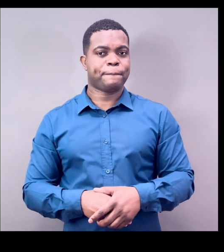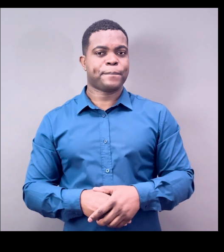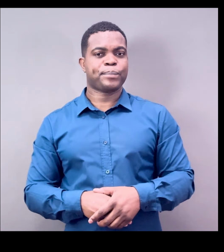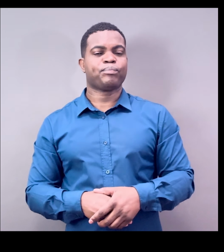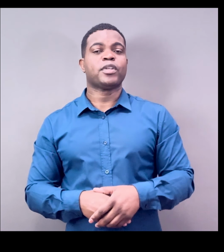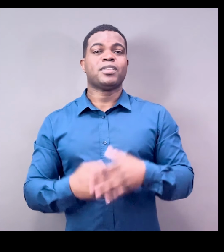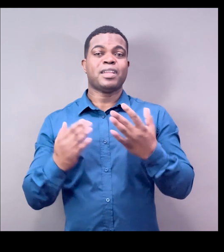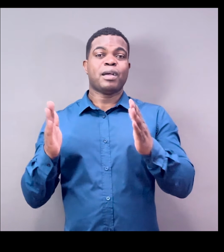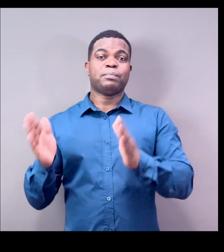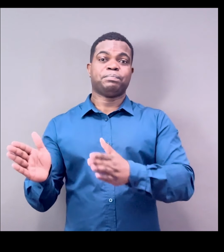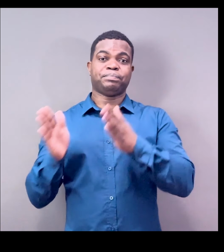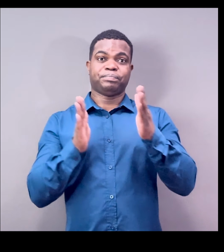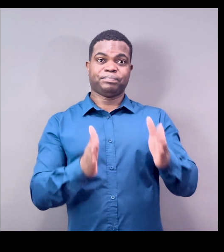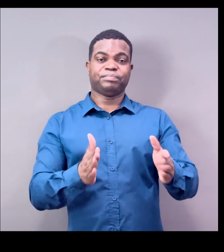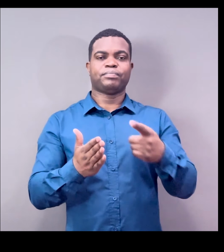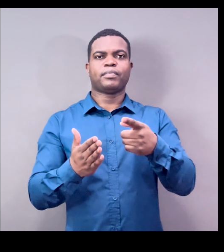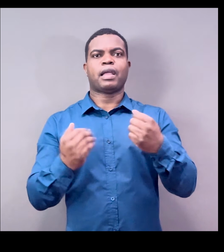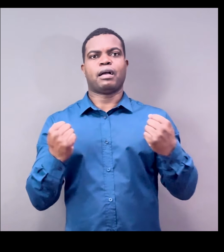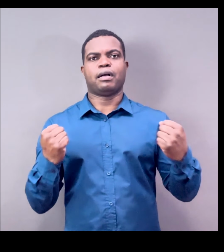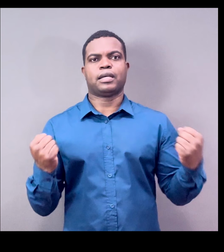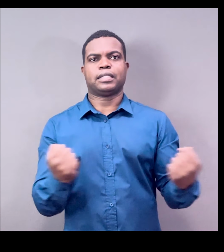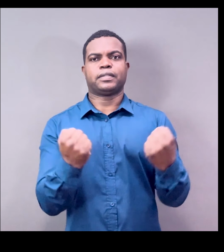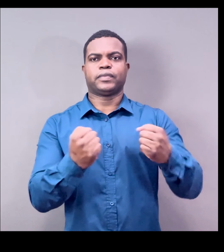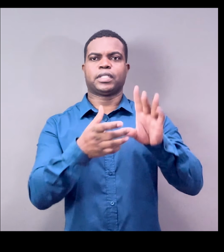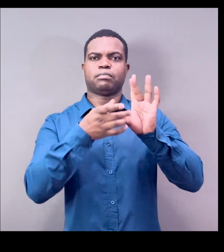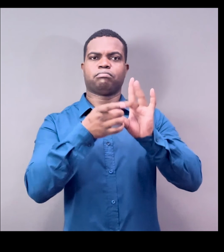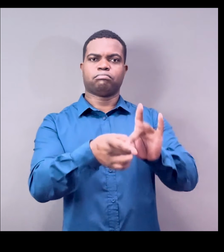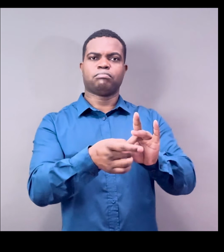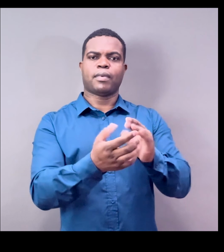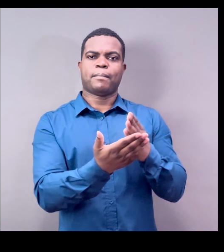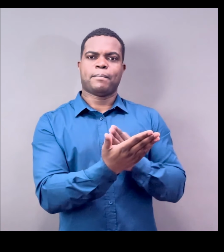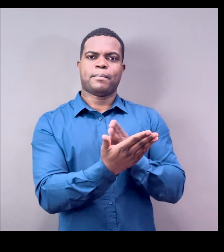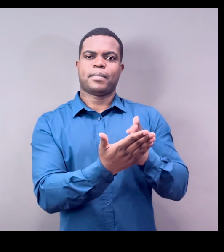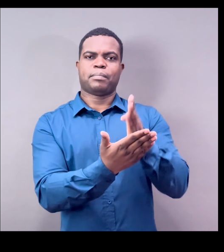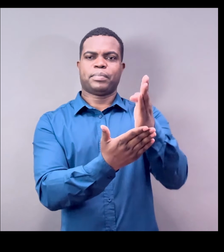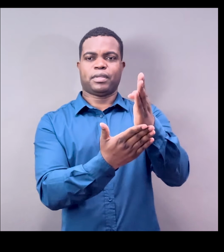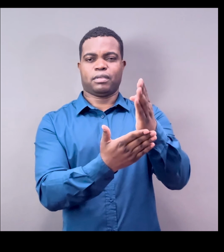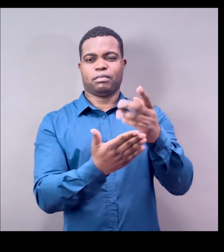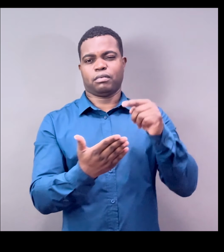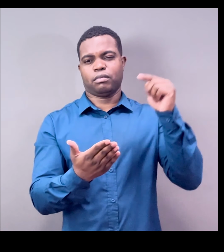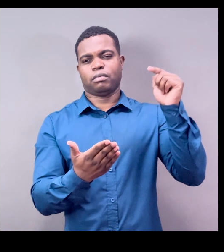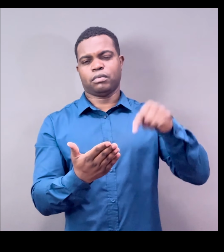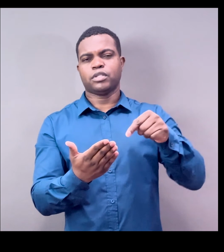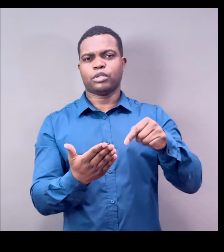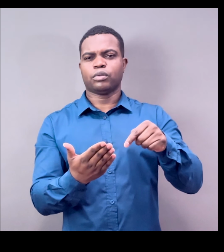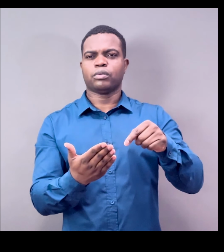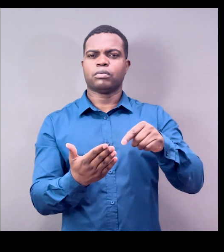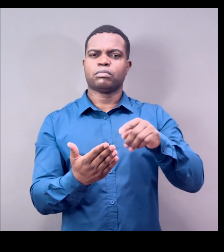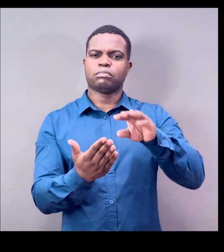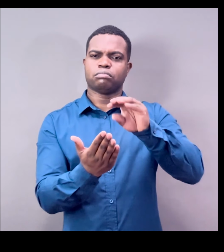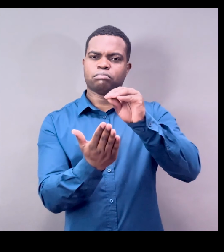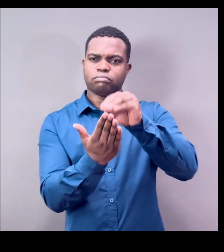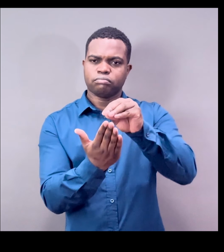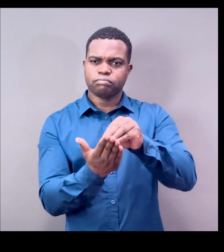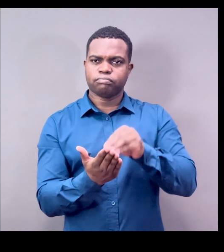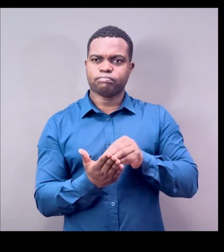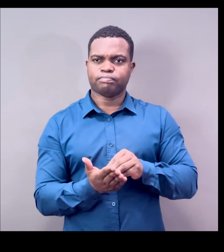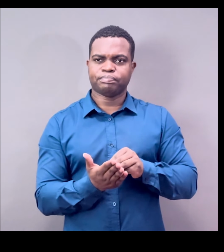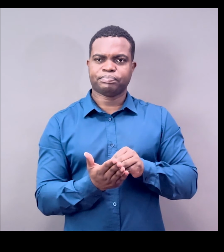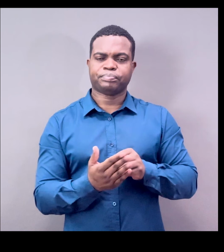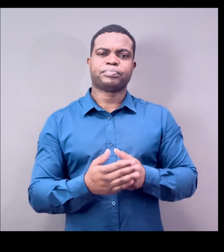So let's look at this activity. This activity is not graded, but this is what you'll be doing on the course